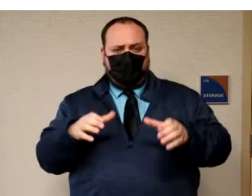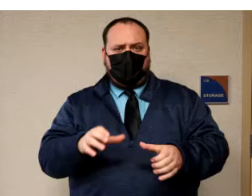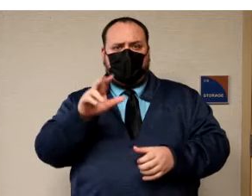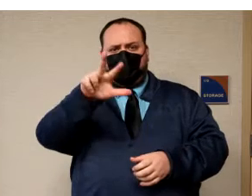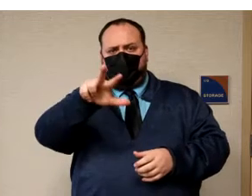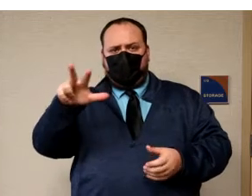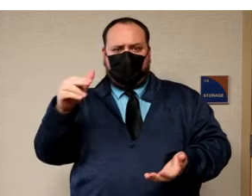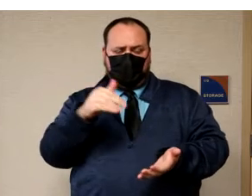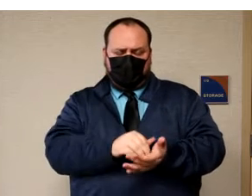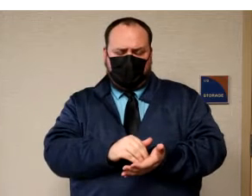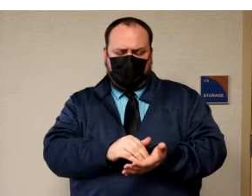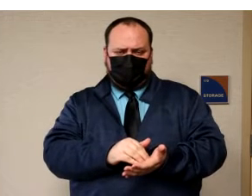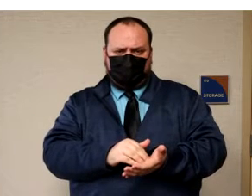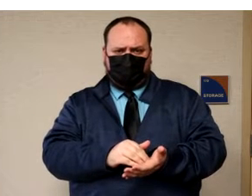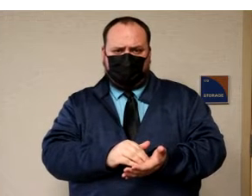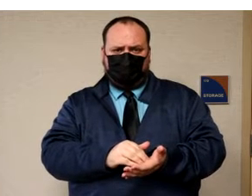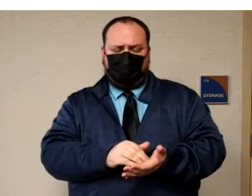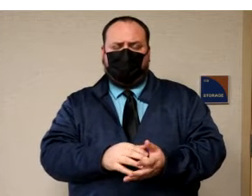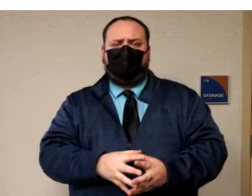33,036.